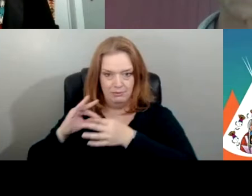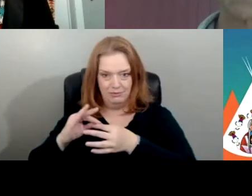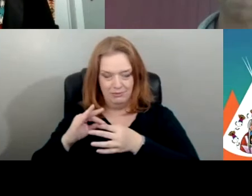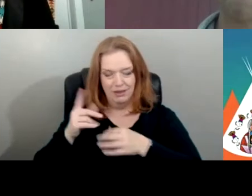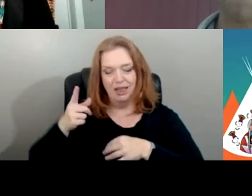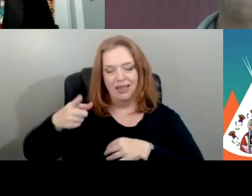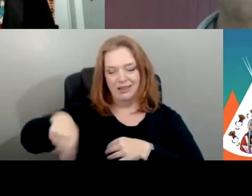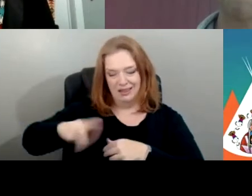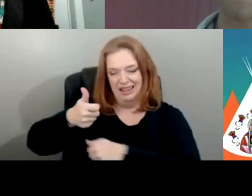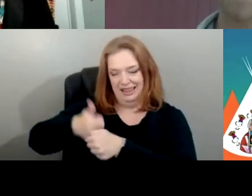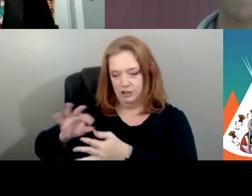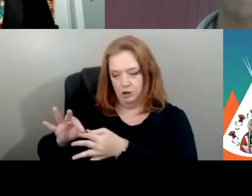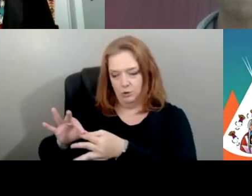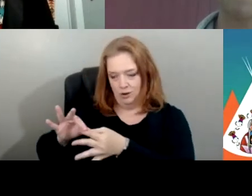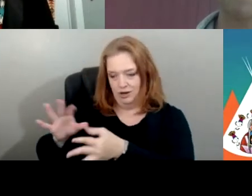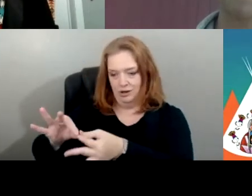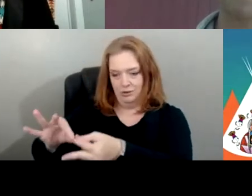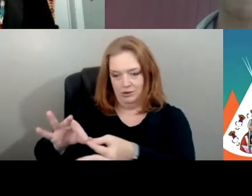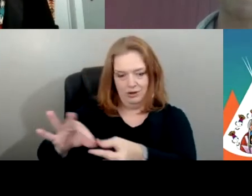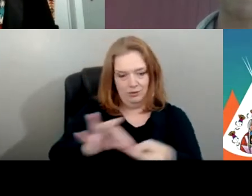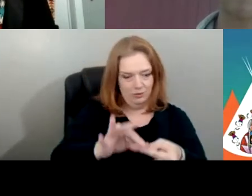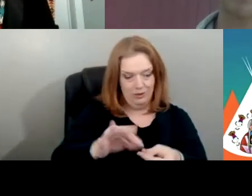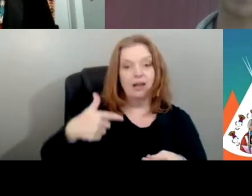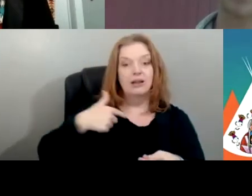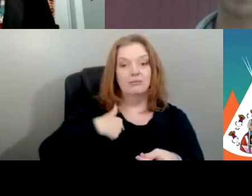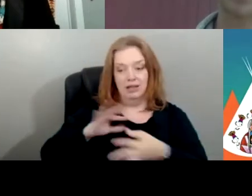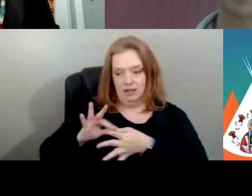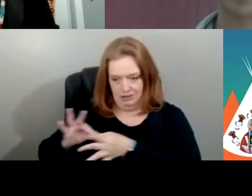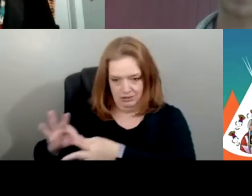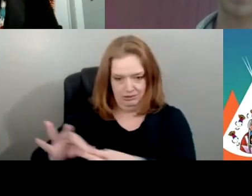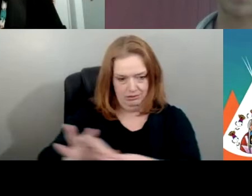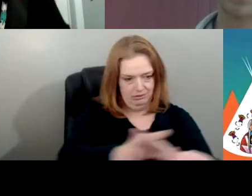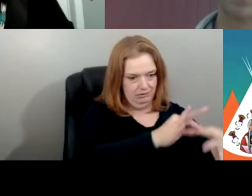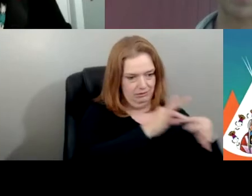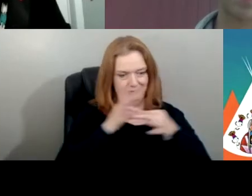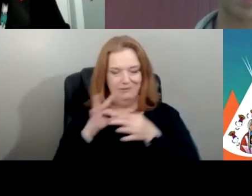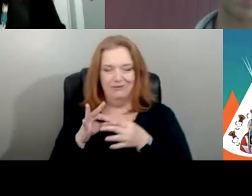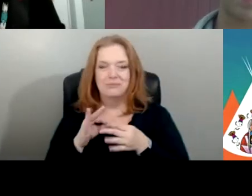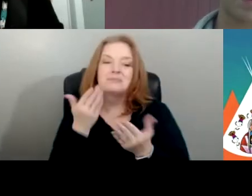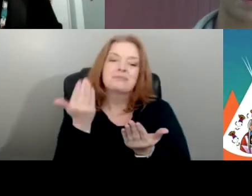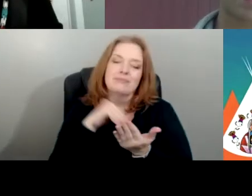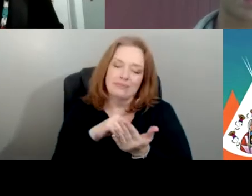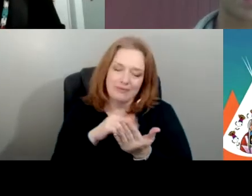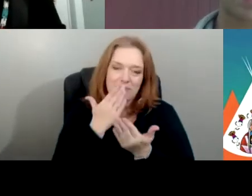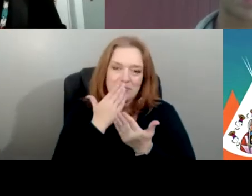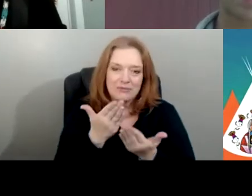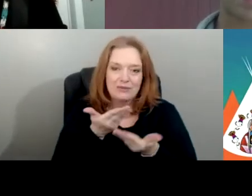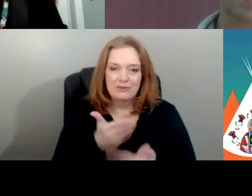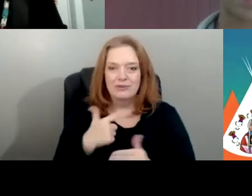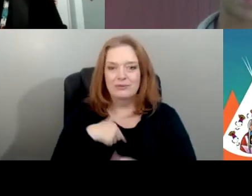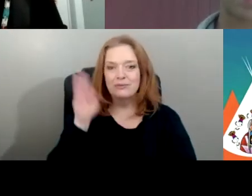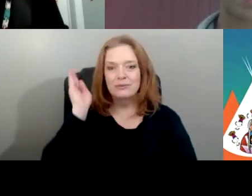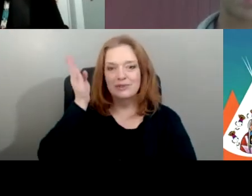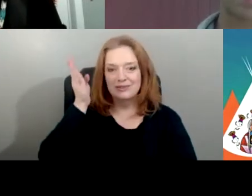coordinators in the work that we're doing and beginning to do. So I'm, again, thank you very much for the opportunity to speak today, and